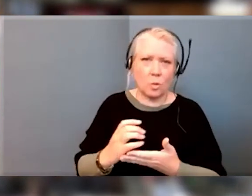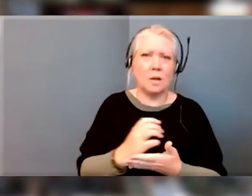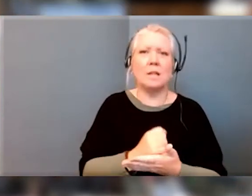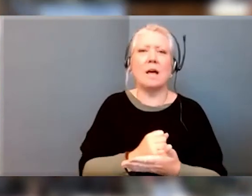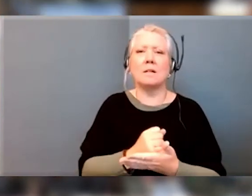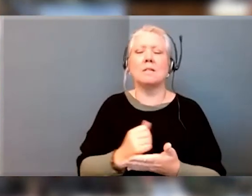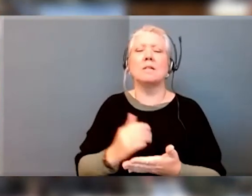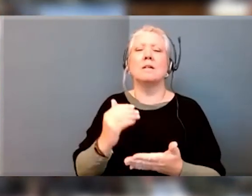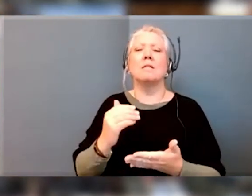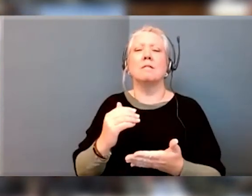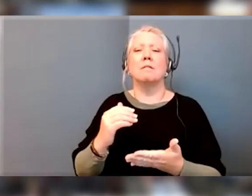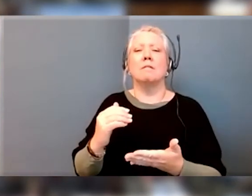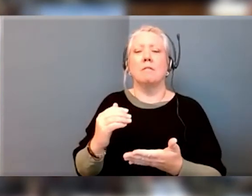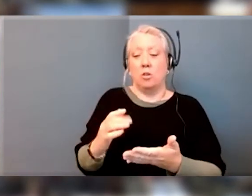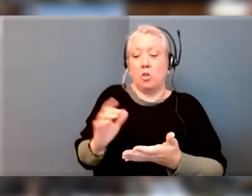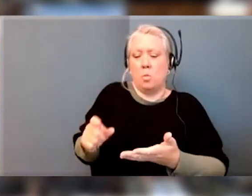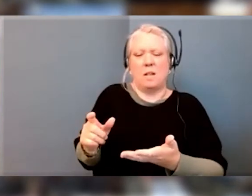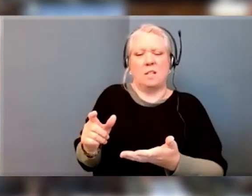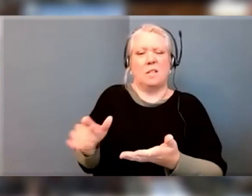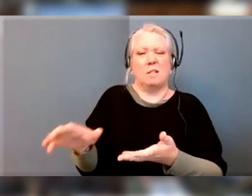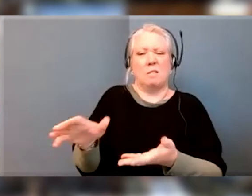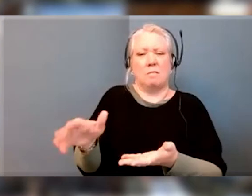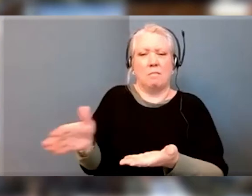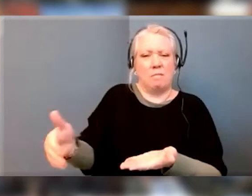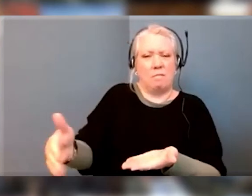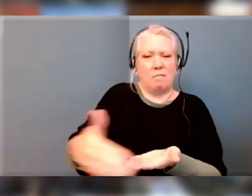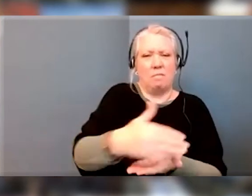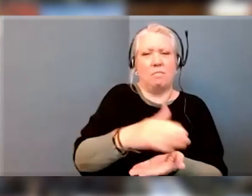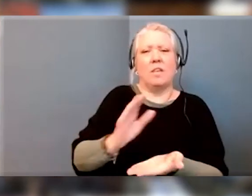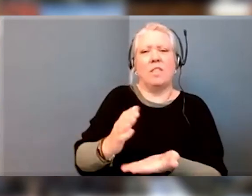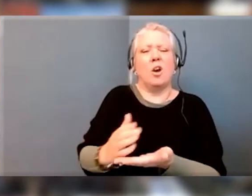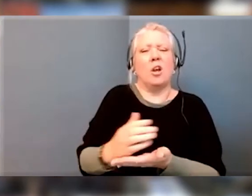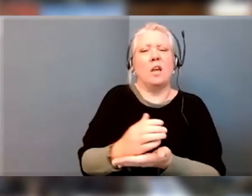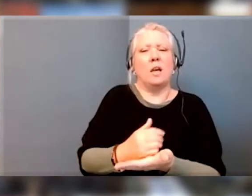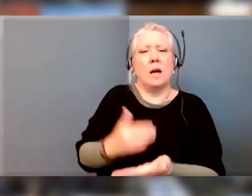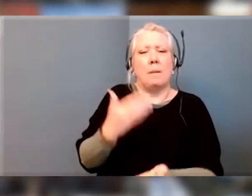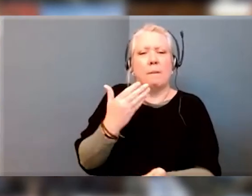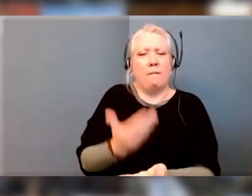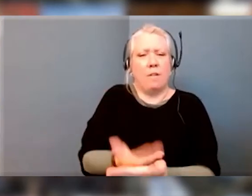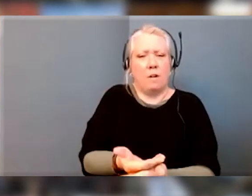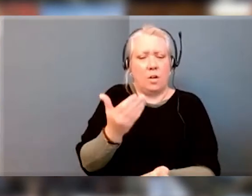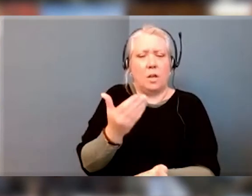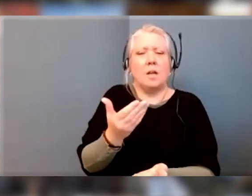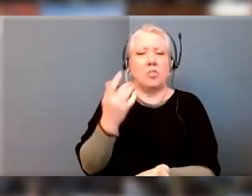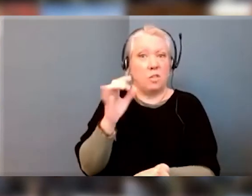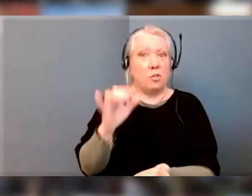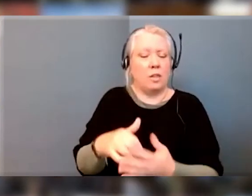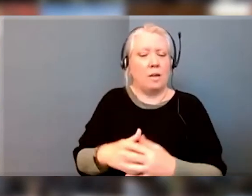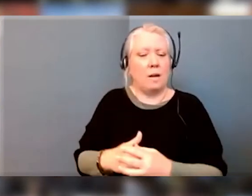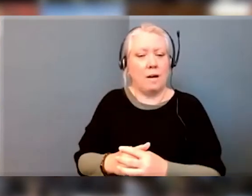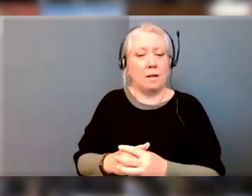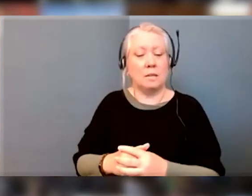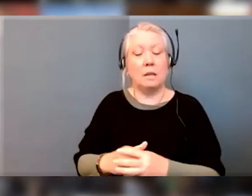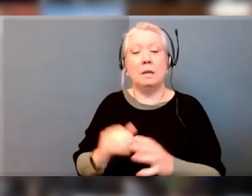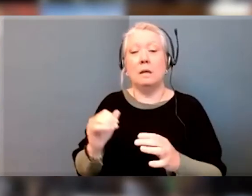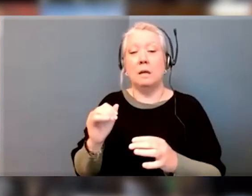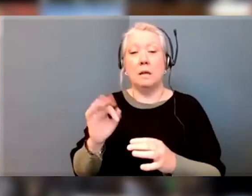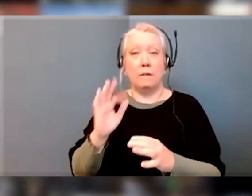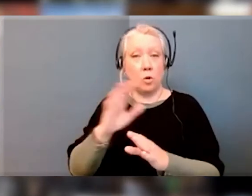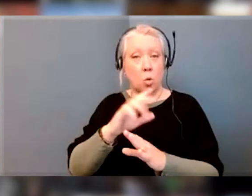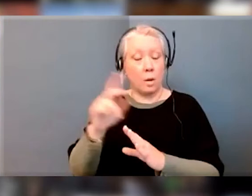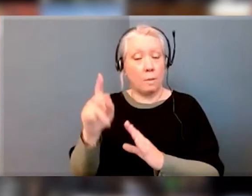them. So basically, oh, back one still, sorry. So essentially, if your program is